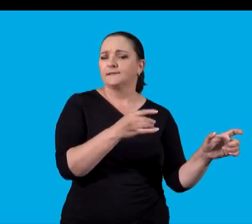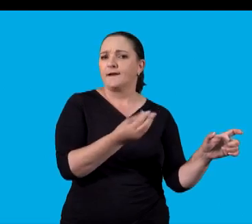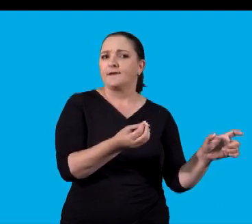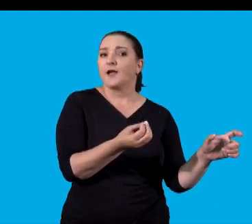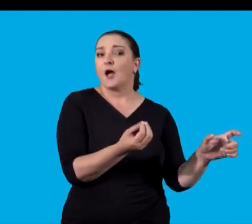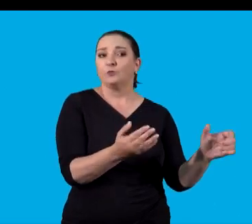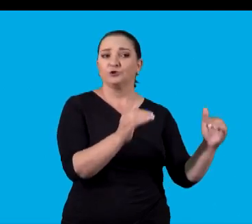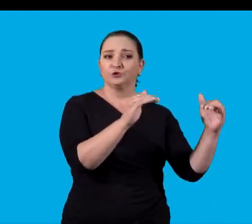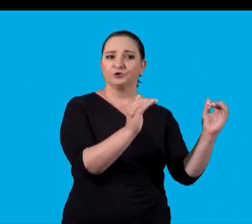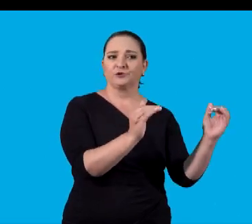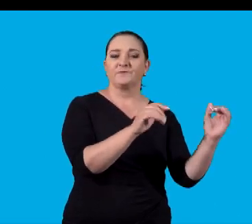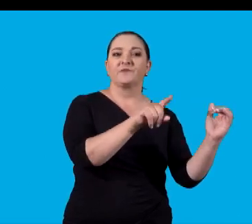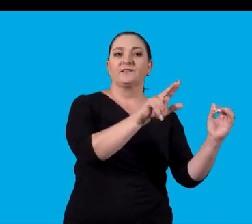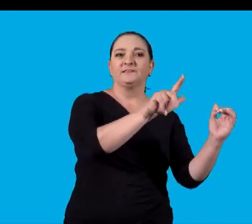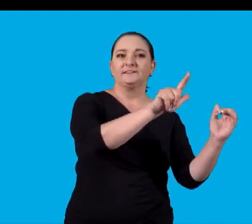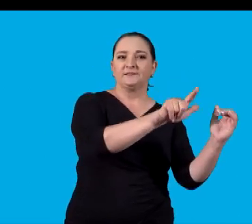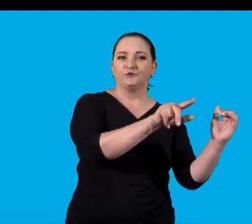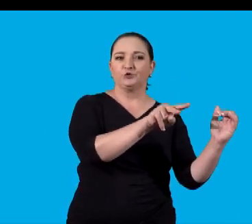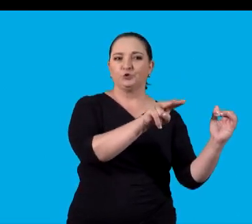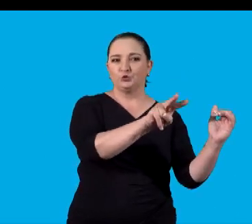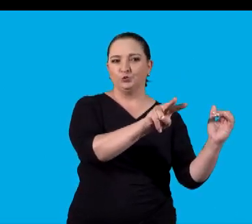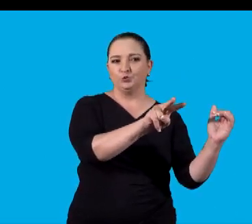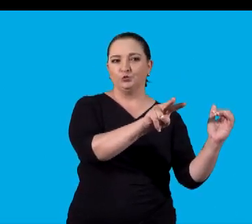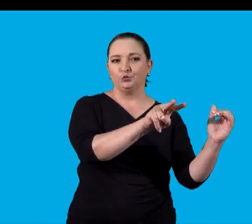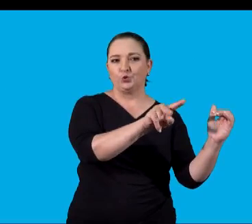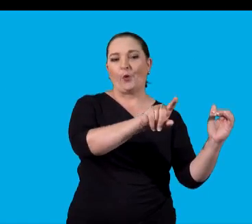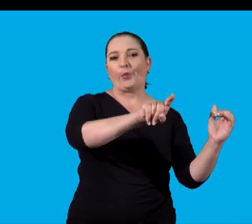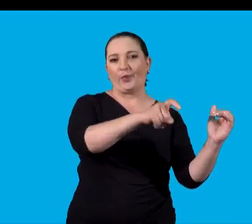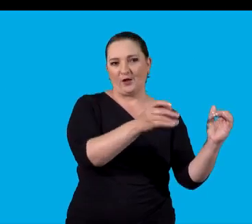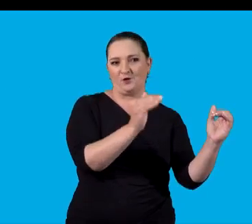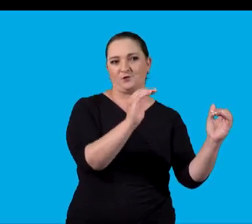have cash, which is how much? 72,000.